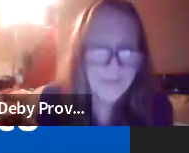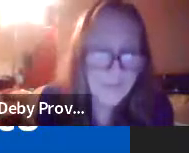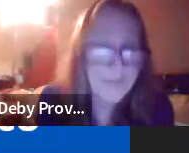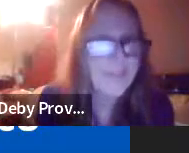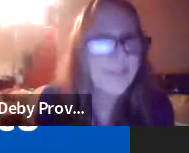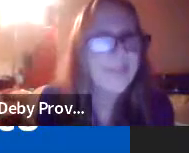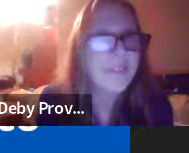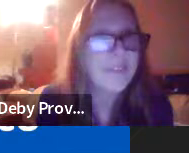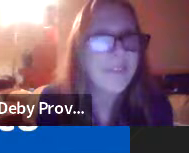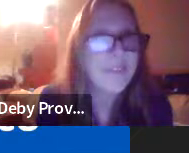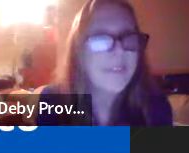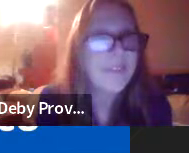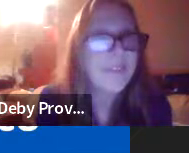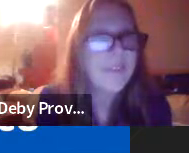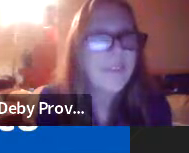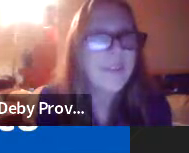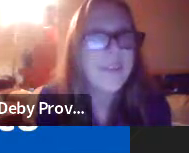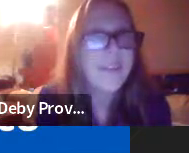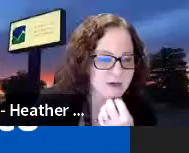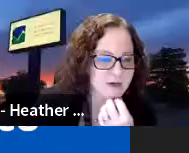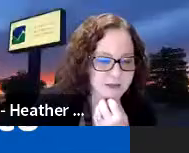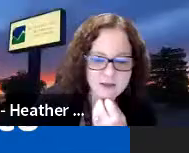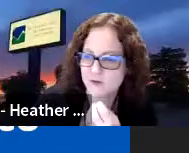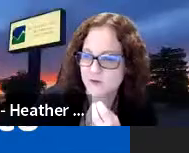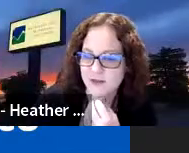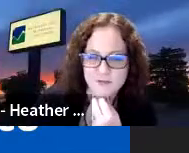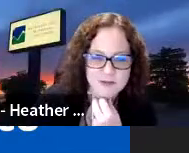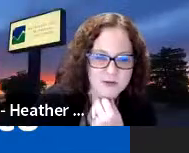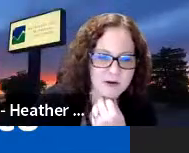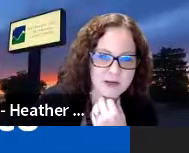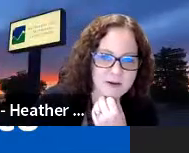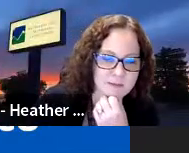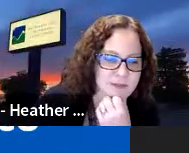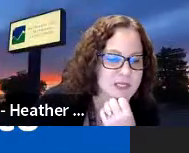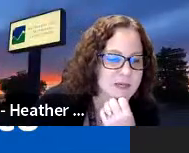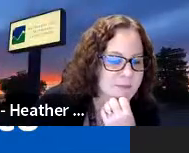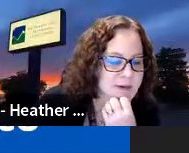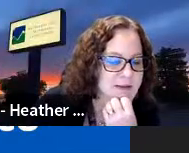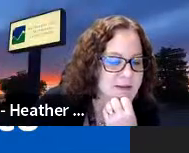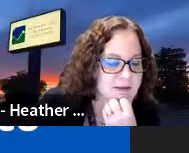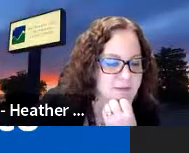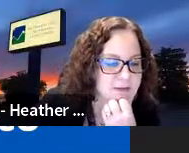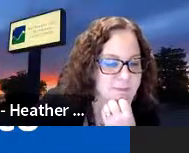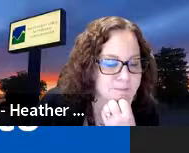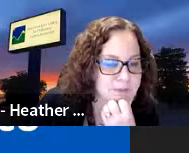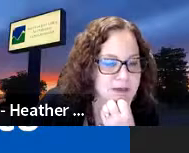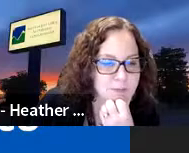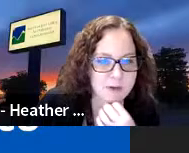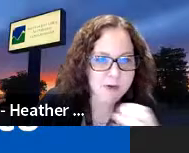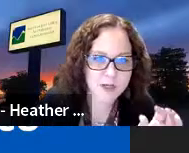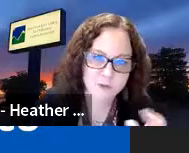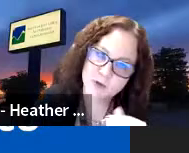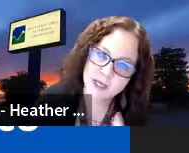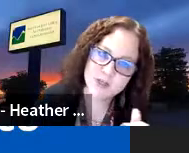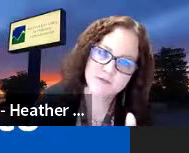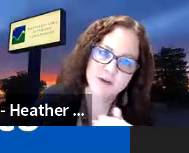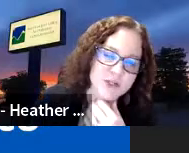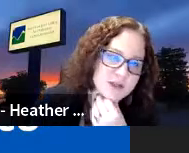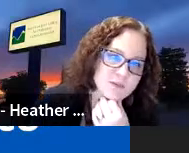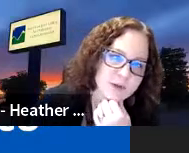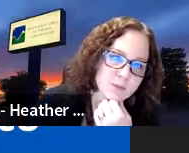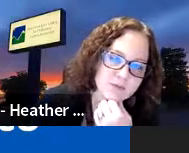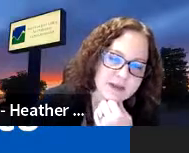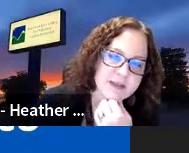Okay. Thanks for that, Steph. And if others want to look at that too, that's great. But just keep in mind the primary